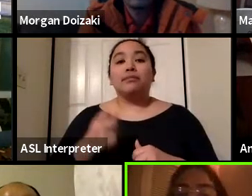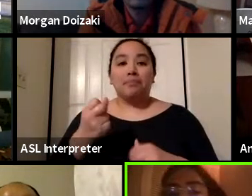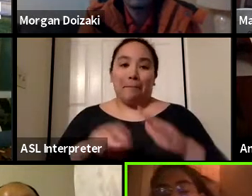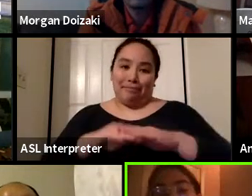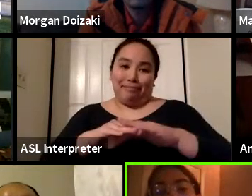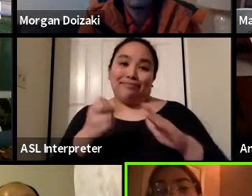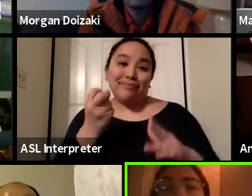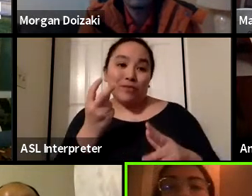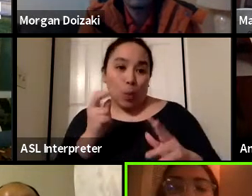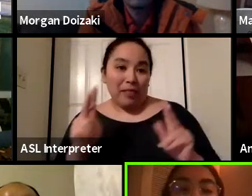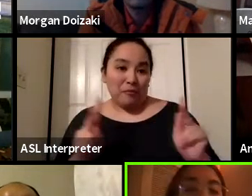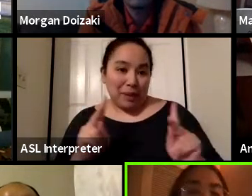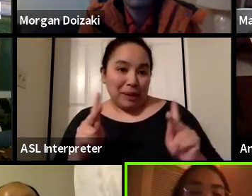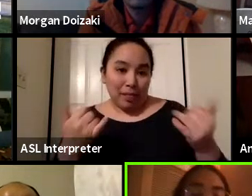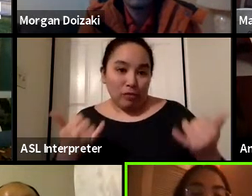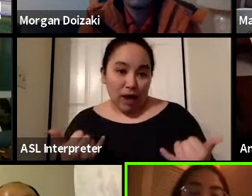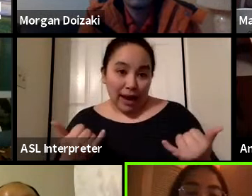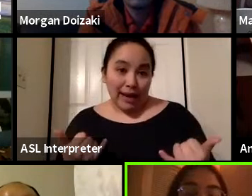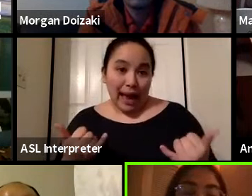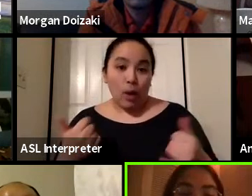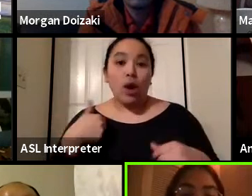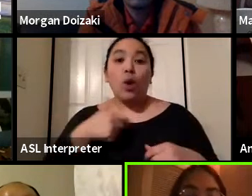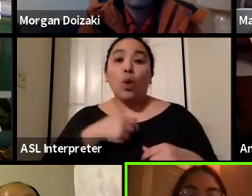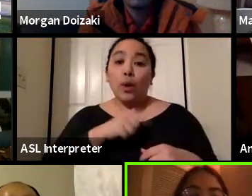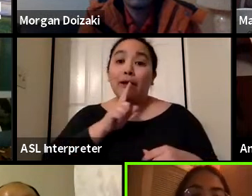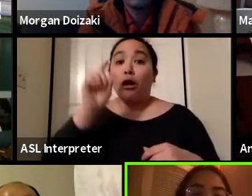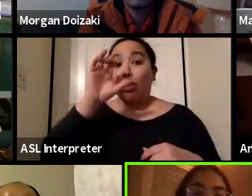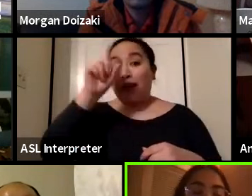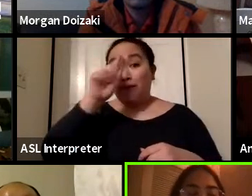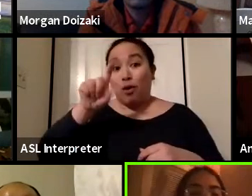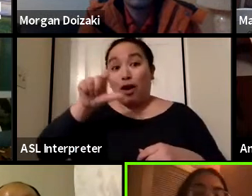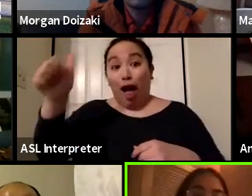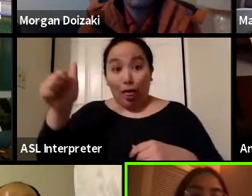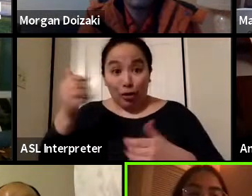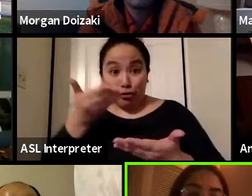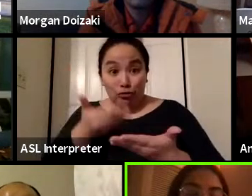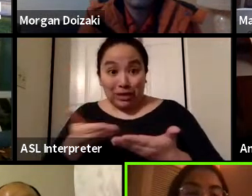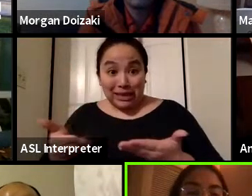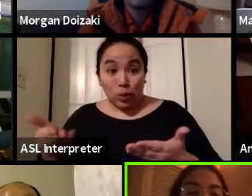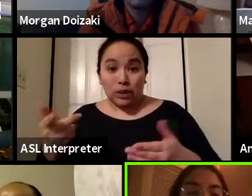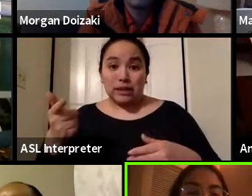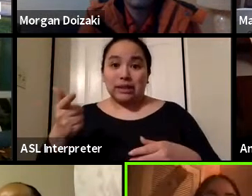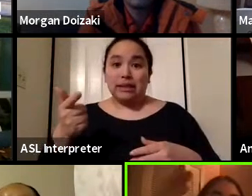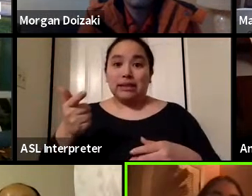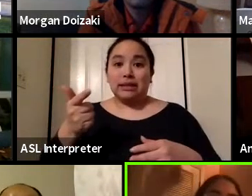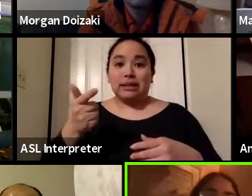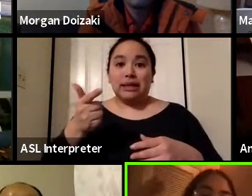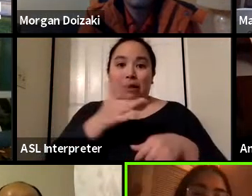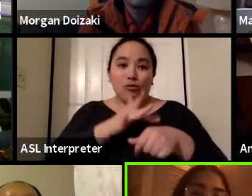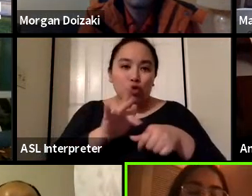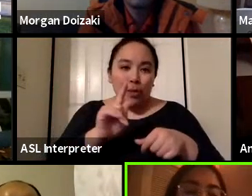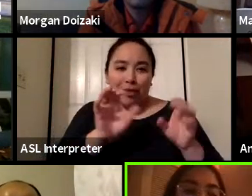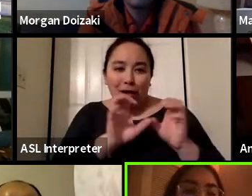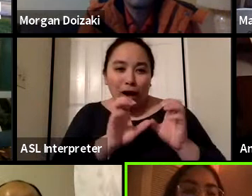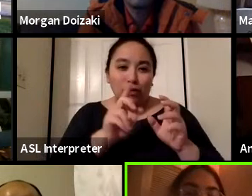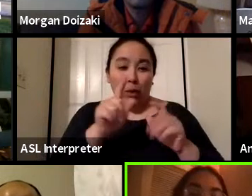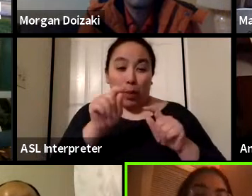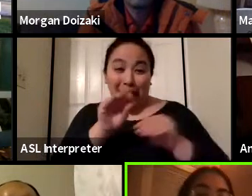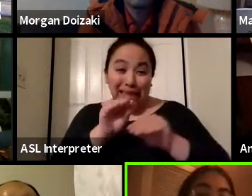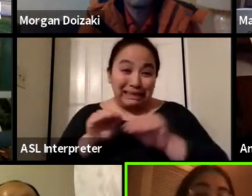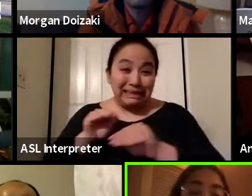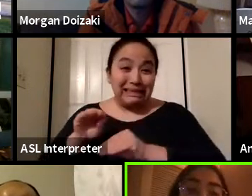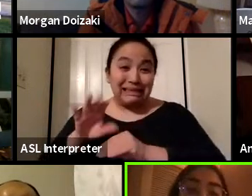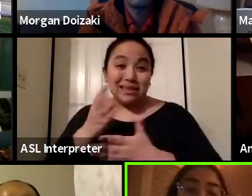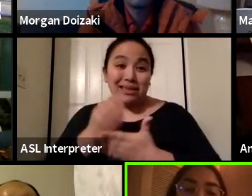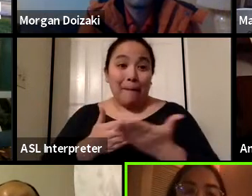12 for now. We're looking for other resources out there and wiggle room within the contract where we can take money away from other spots maybe and bring it